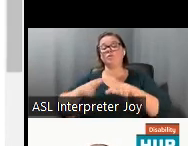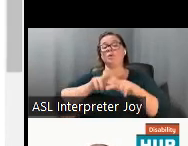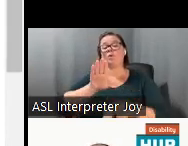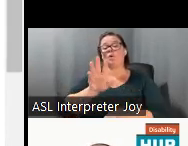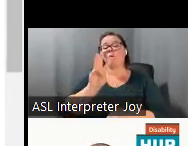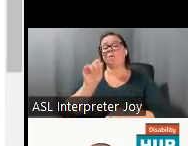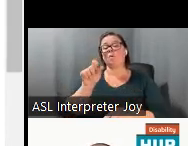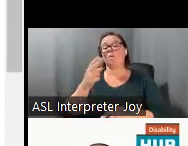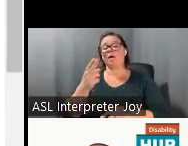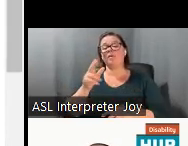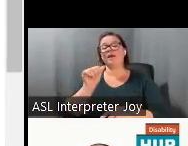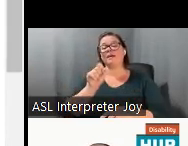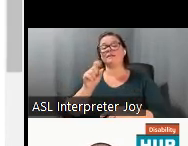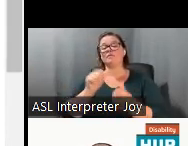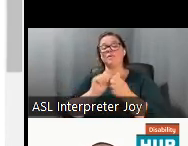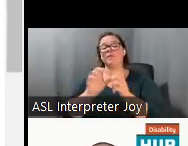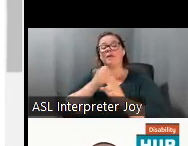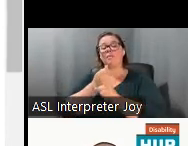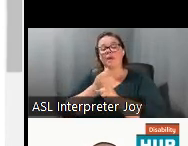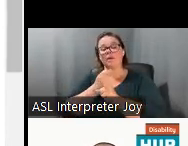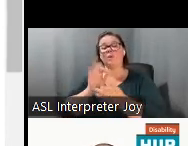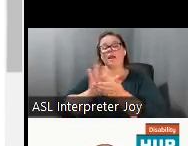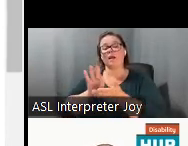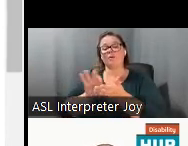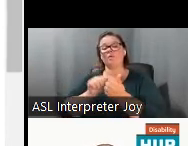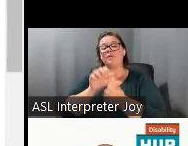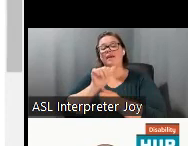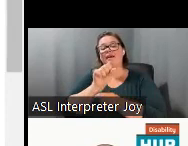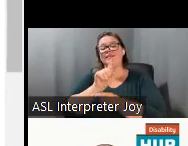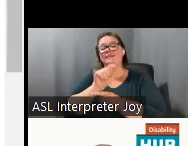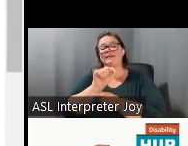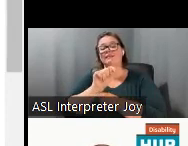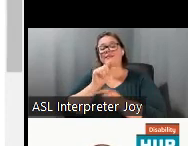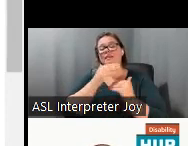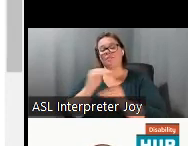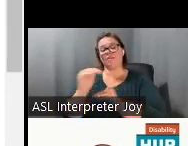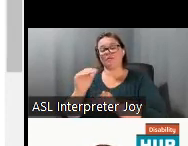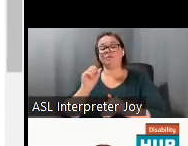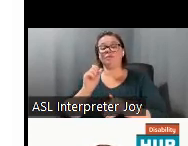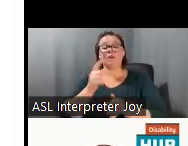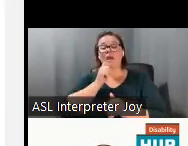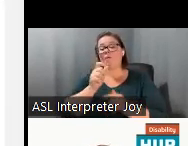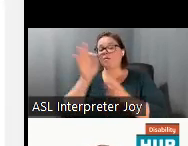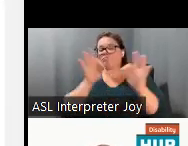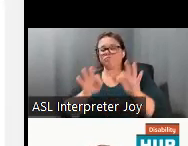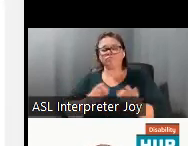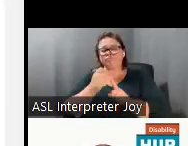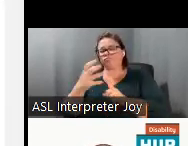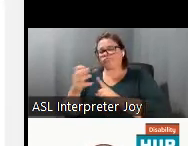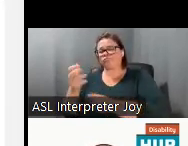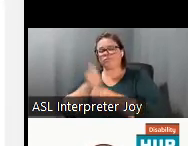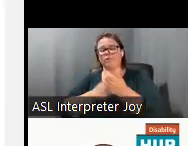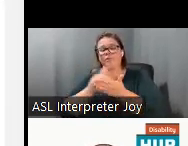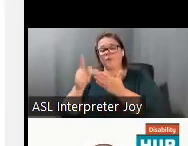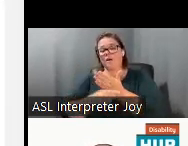having that actually impacted or counted in those asset limits. So I won't go into the details for each of those programs because